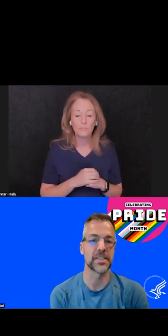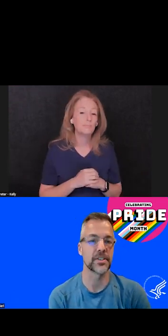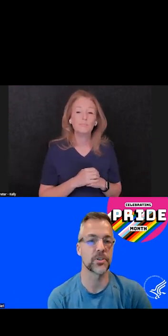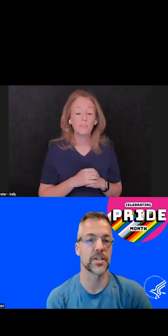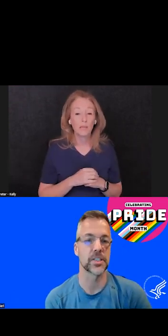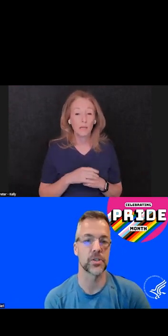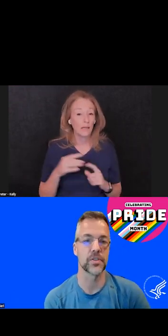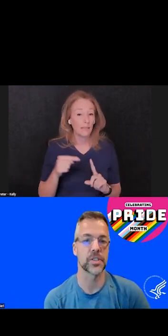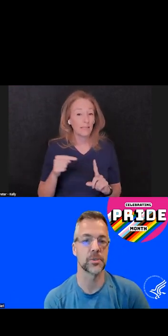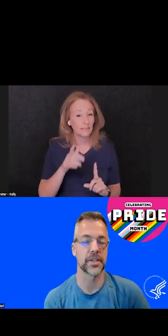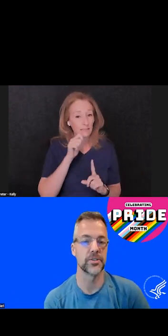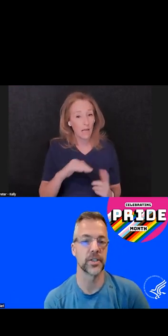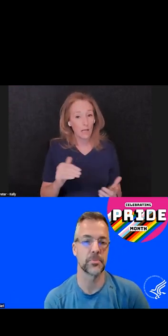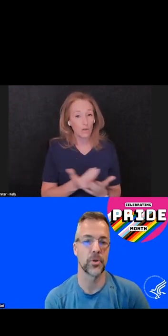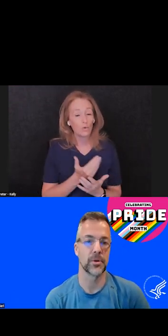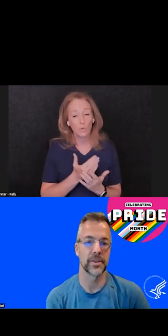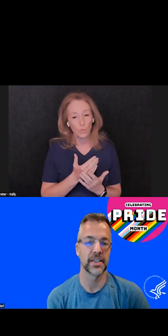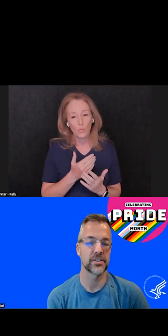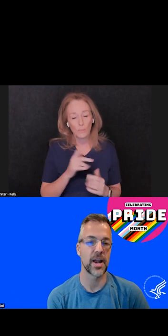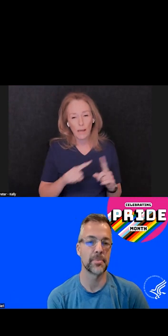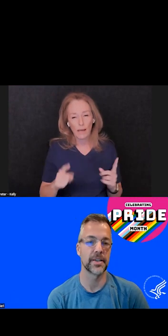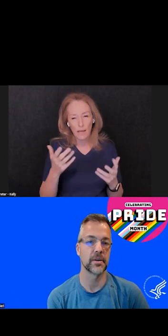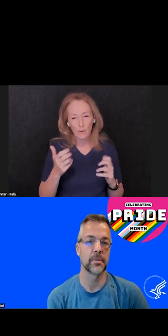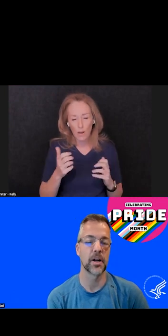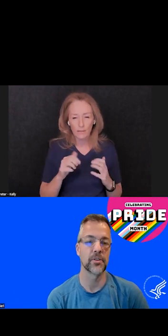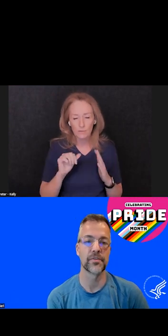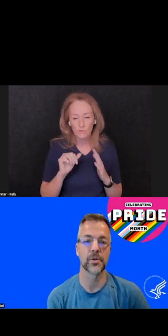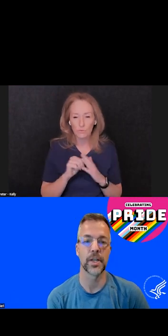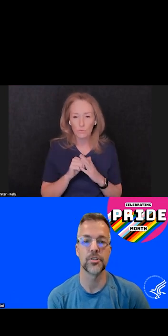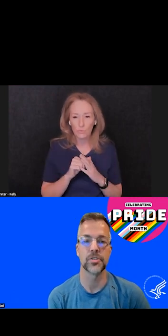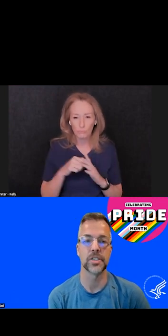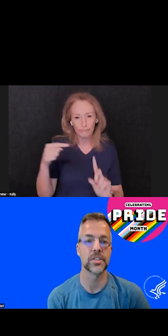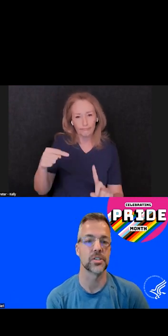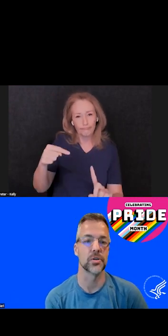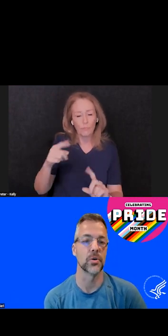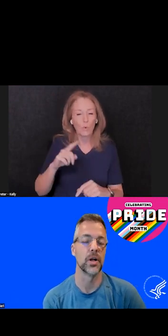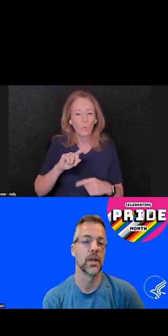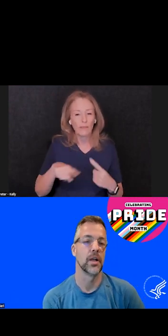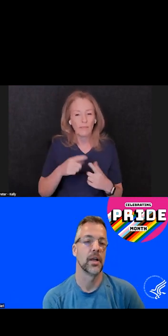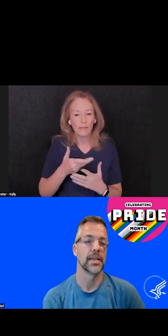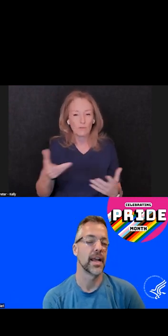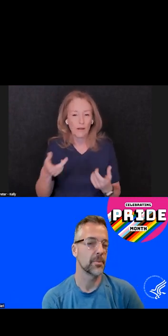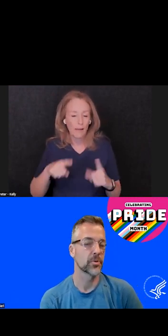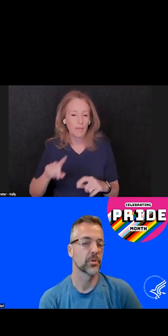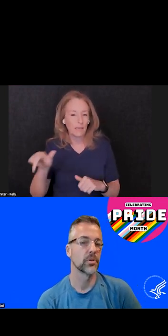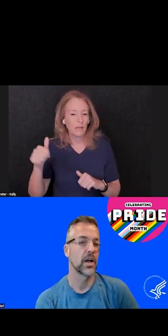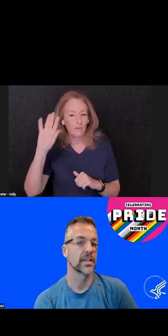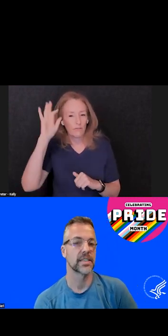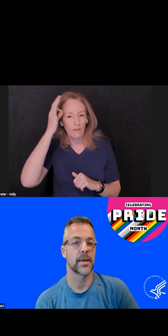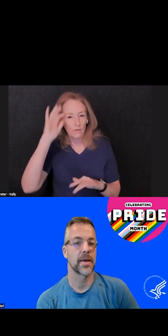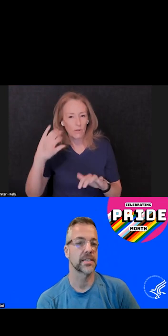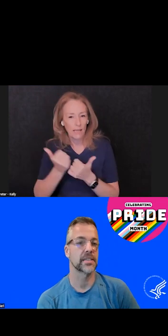not specific to crisis services, but I do like to point out when things are happening among other federal agencies. And so in